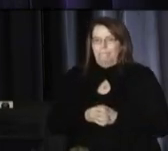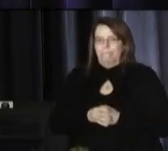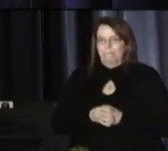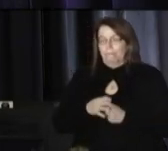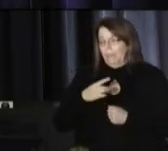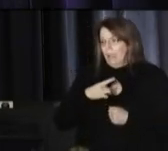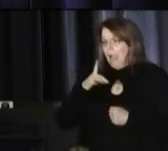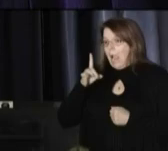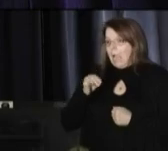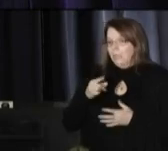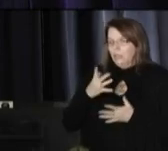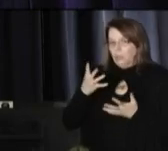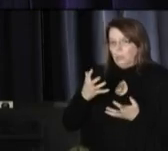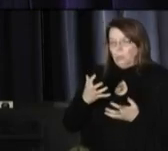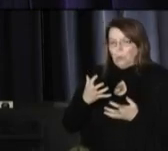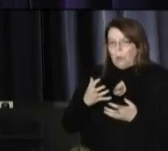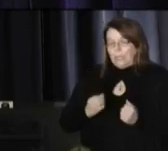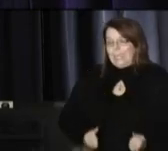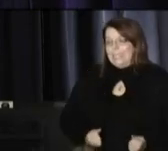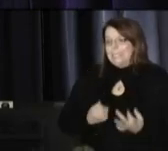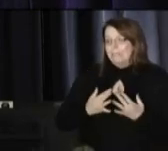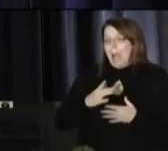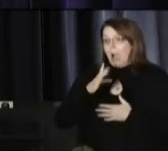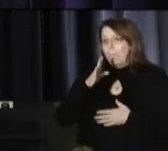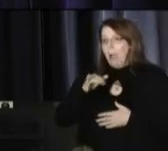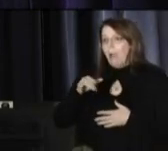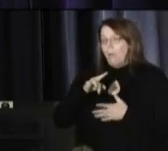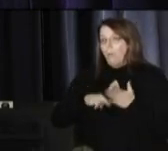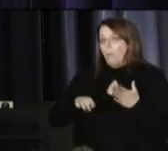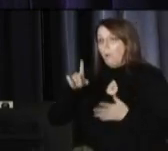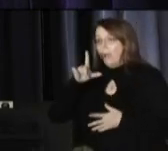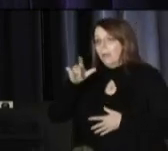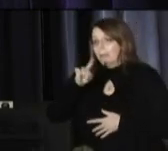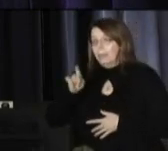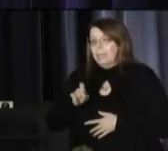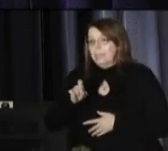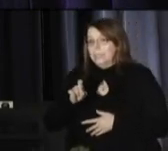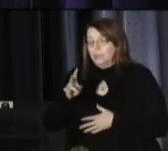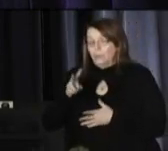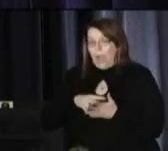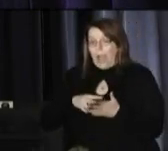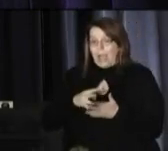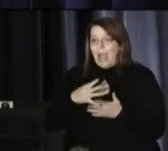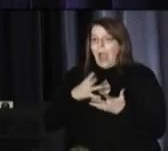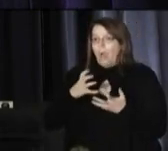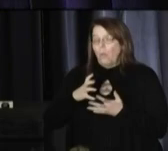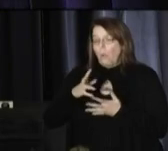I do want, inspired by what Liz read, I want to read the epigraph to my